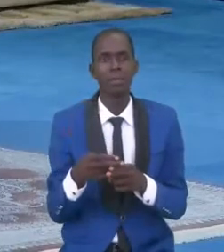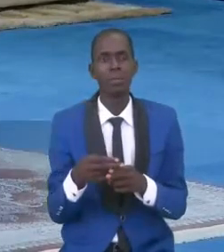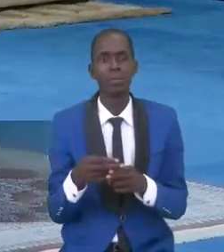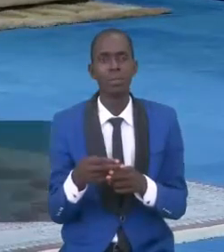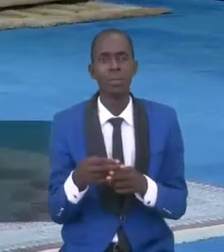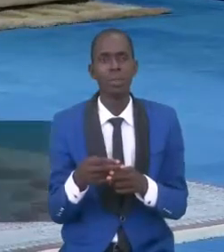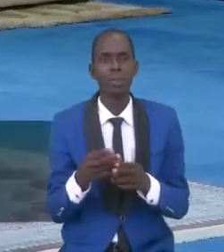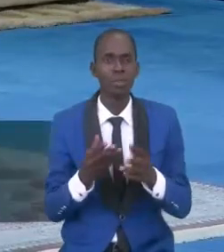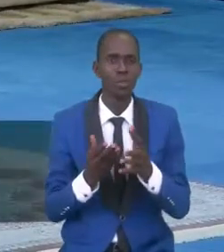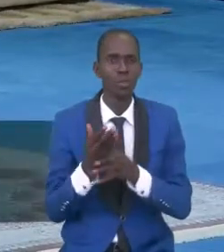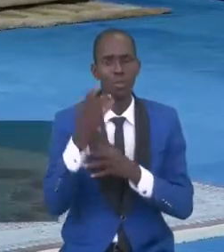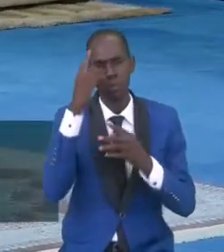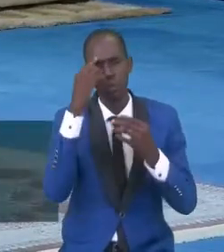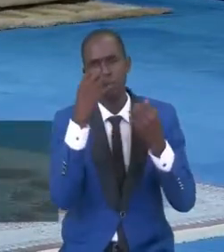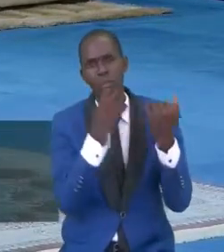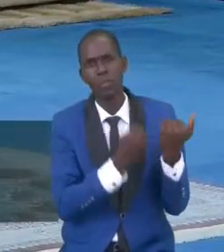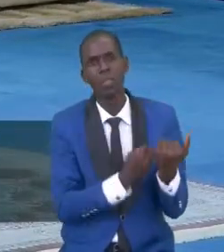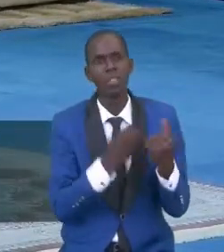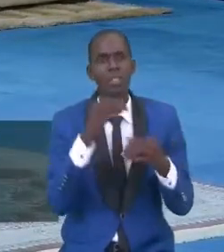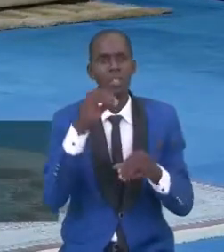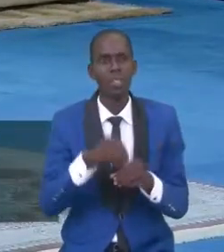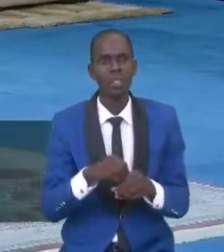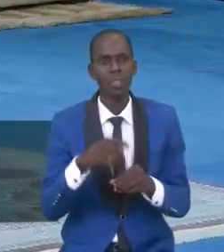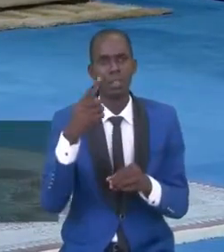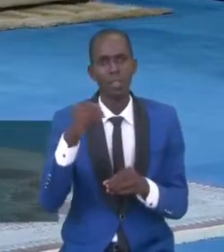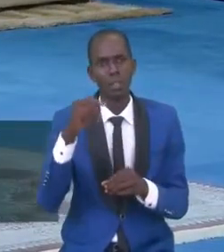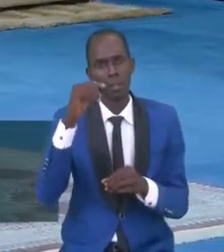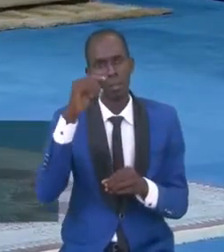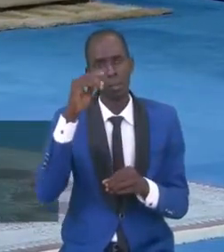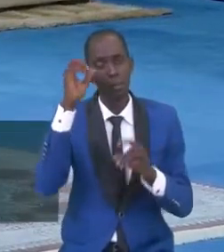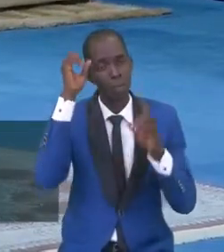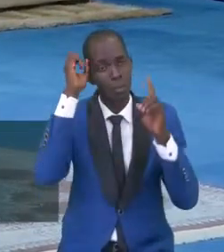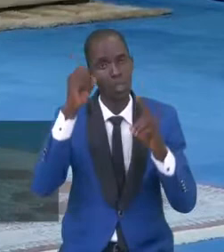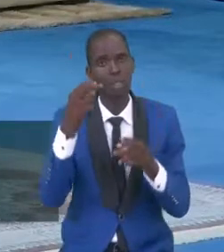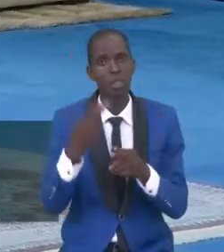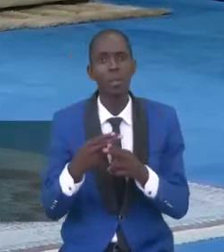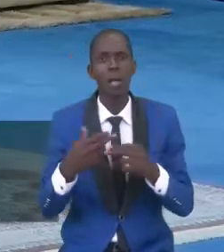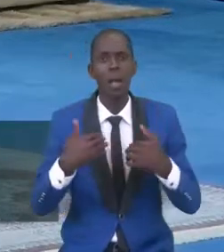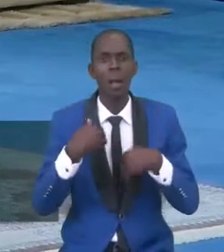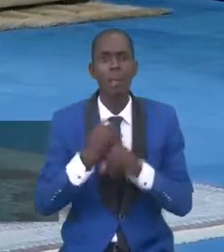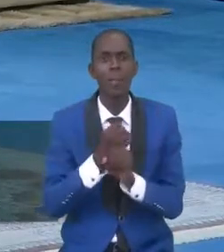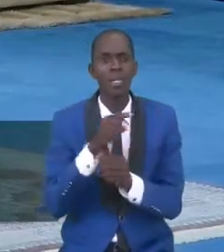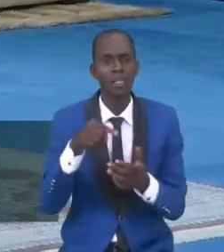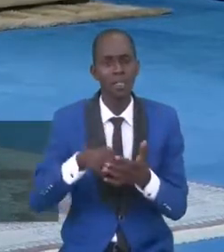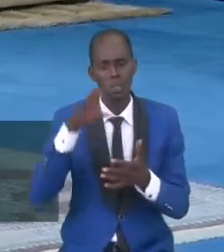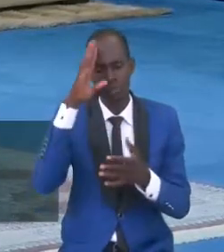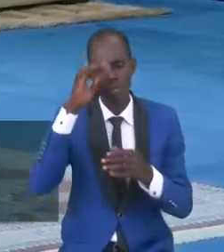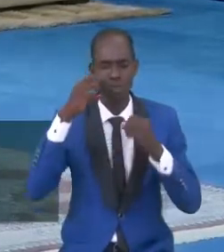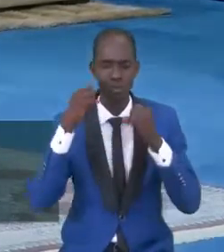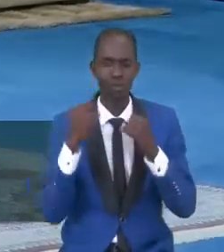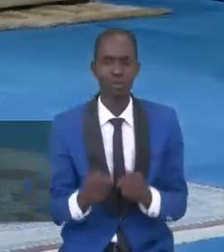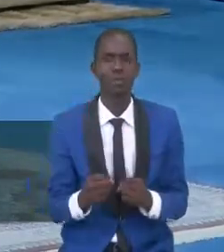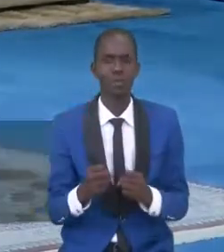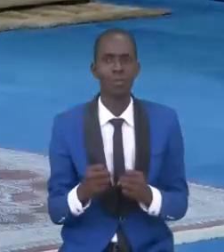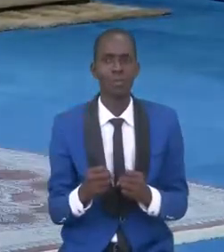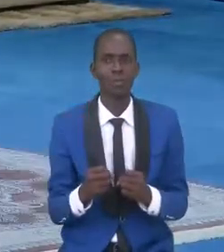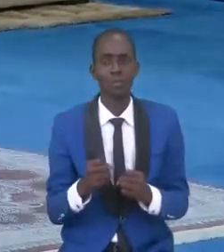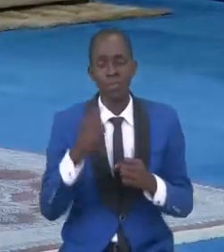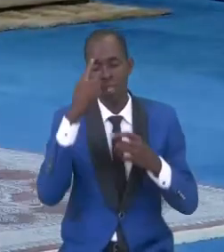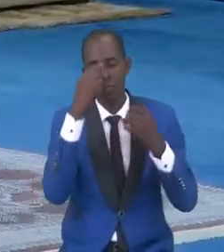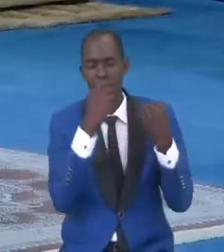through faith in his name, has made this man strong.